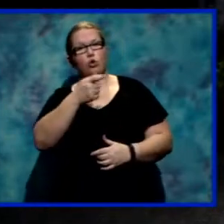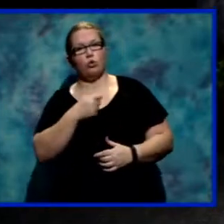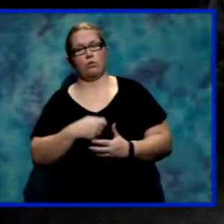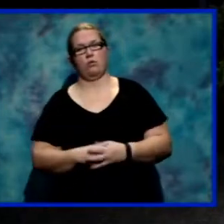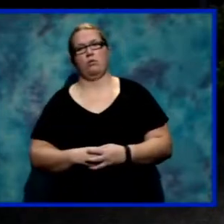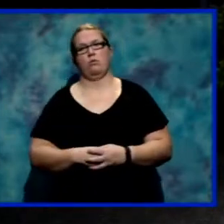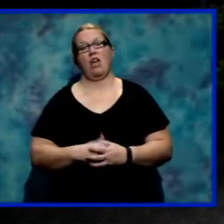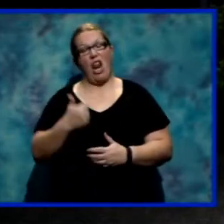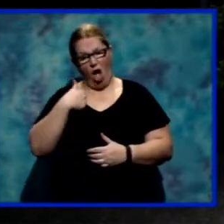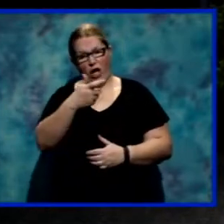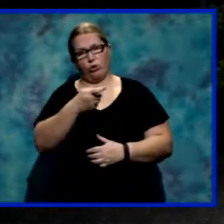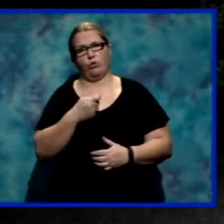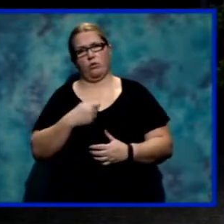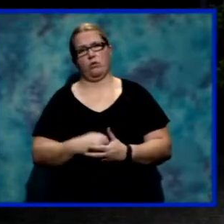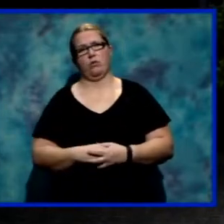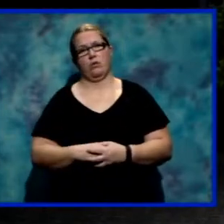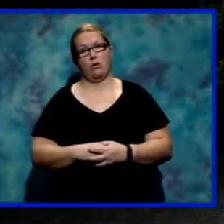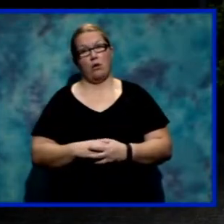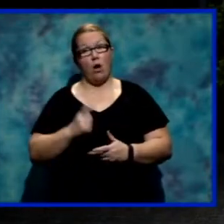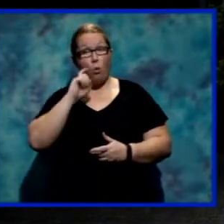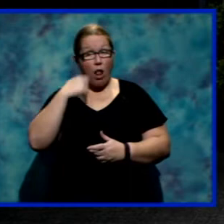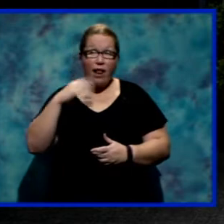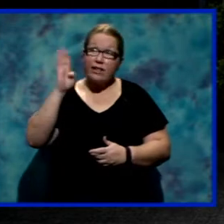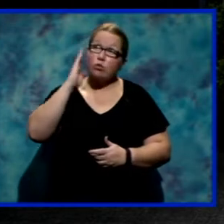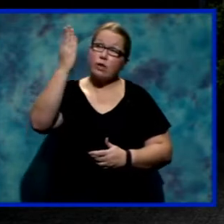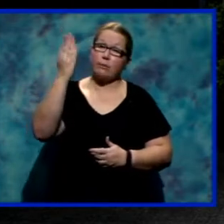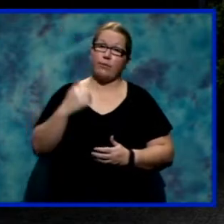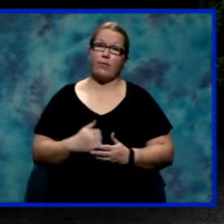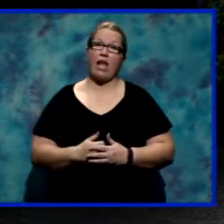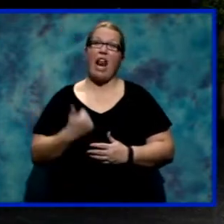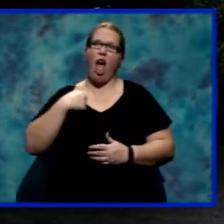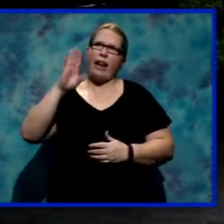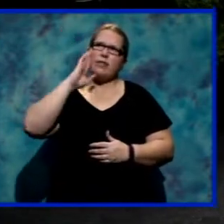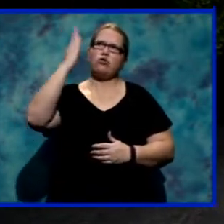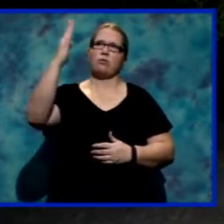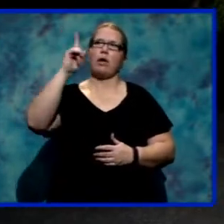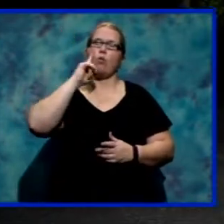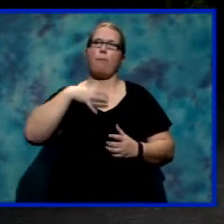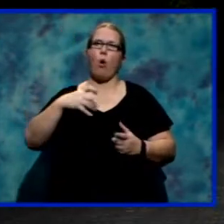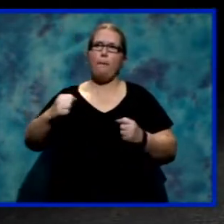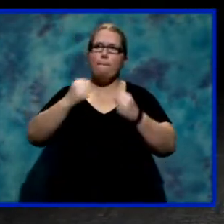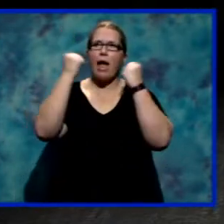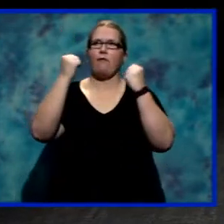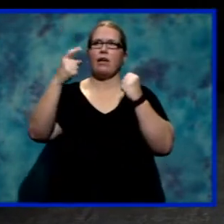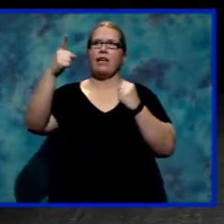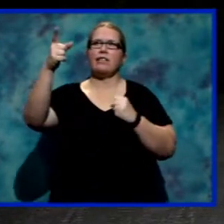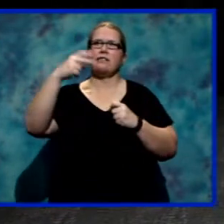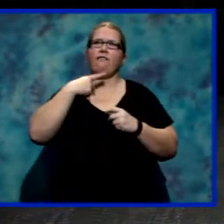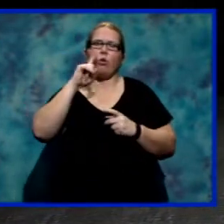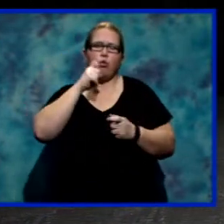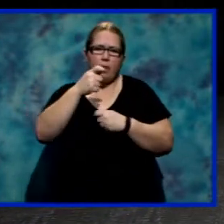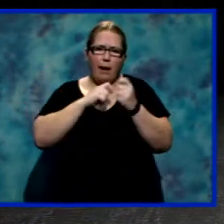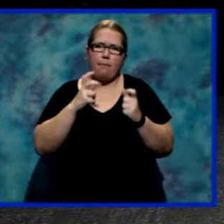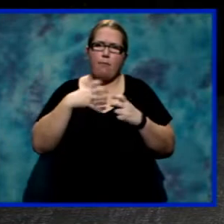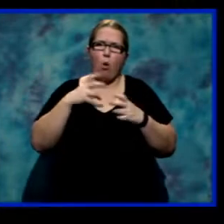I choose. Am I going to listen to him? And if I listen to him, he gets more powerful. His voice gets louder in my